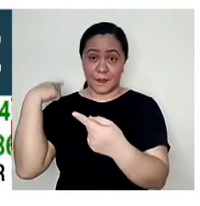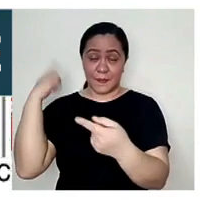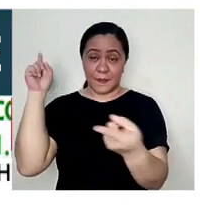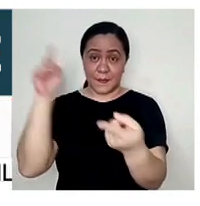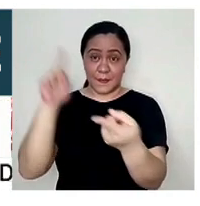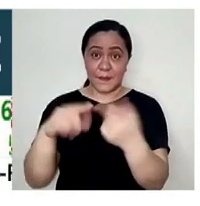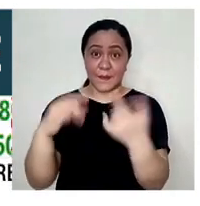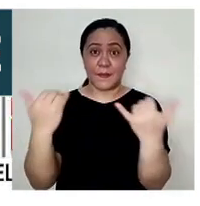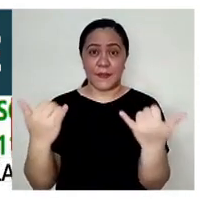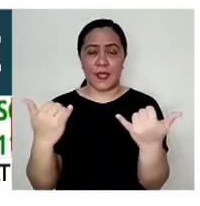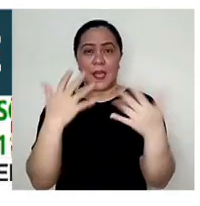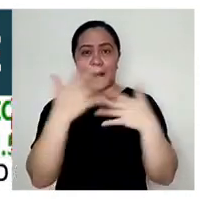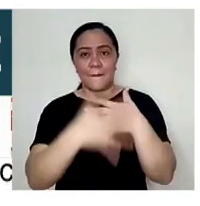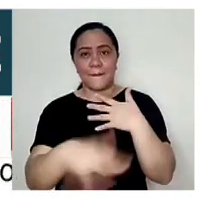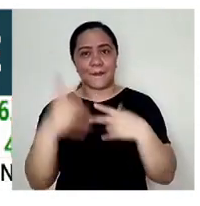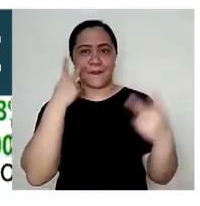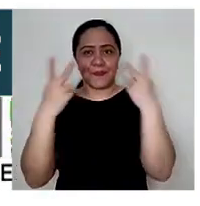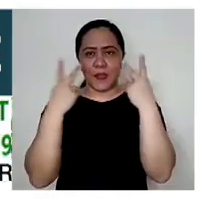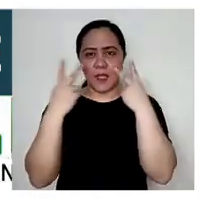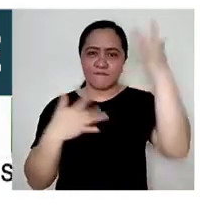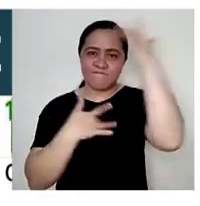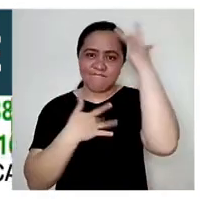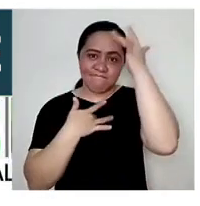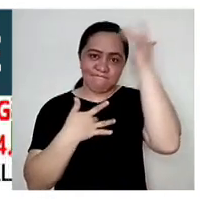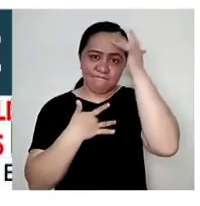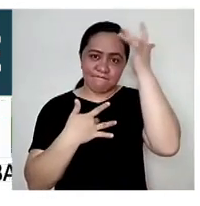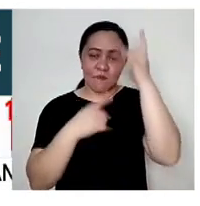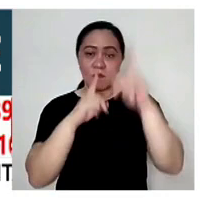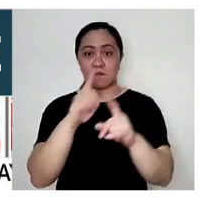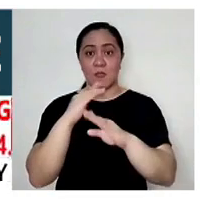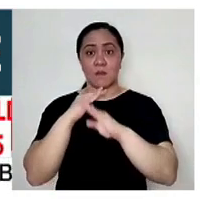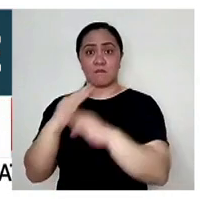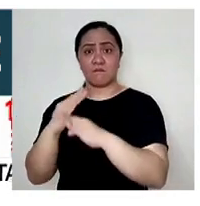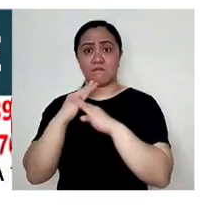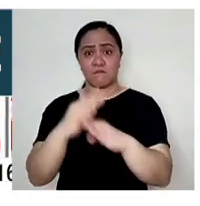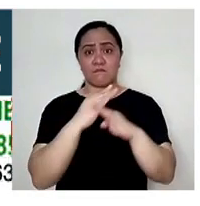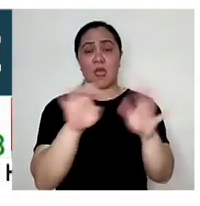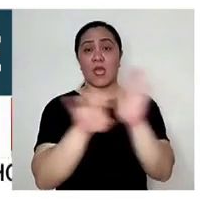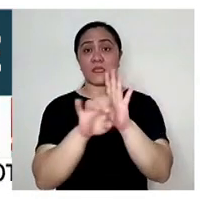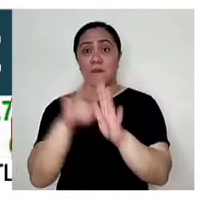the disease anymore that they were actually preventing. For example, measles. You know,